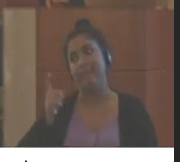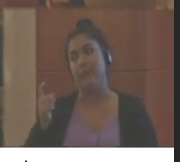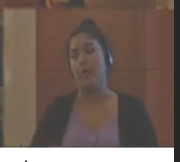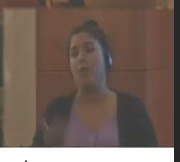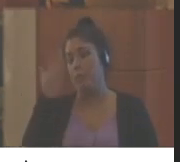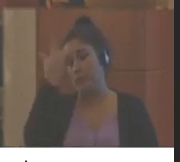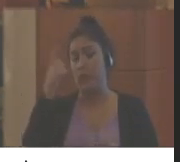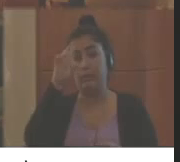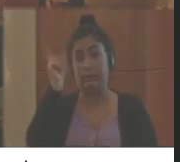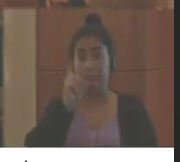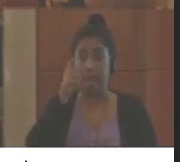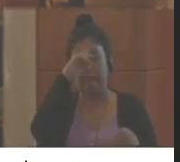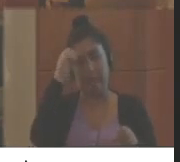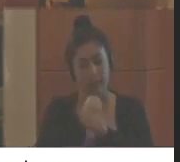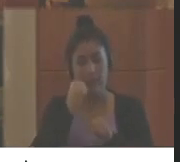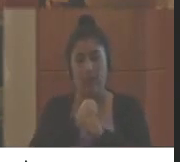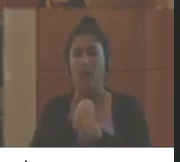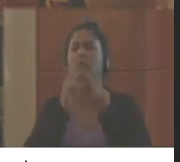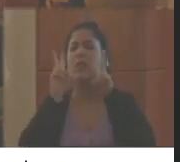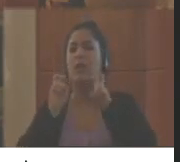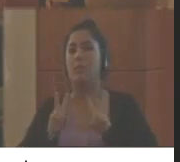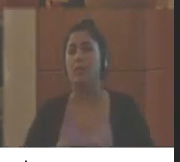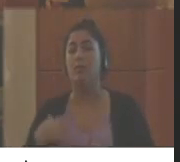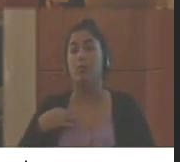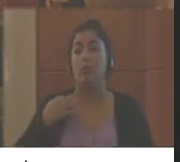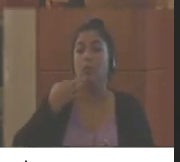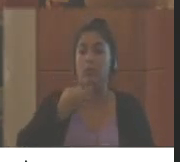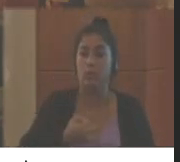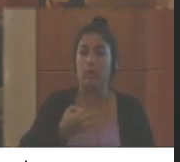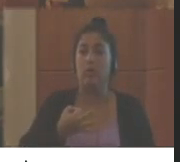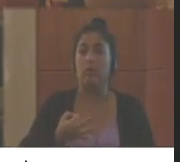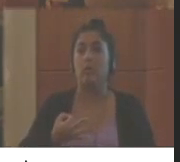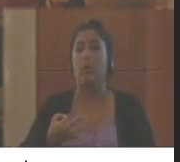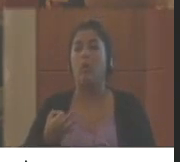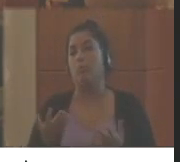so when you see the green, it means that this is part of elemental